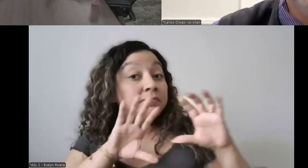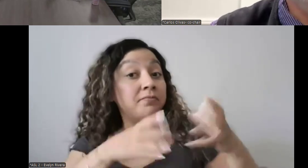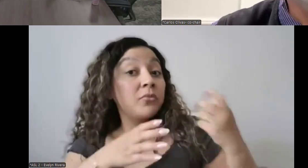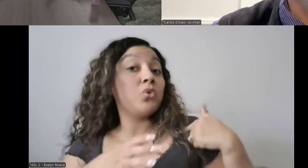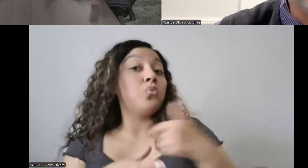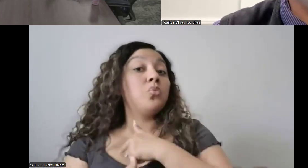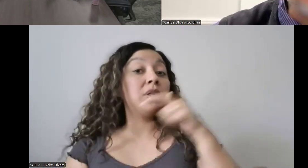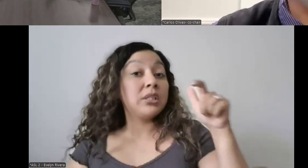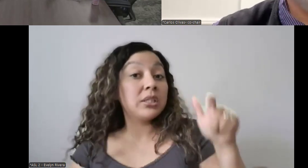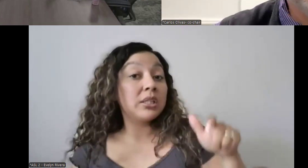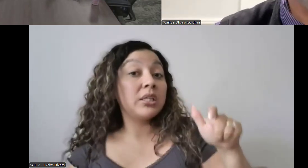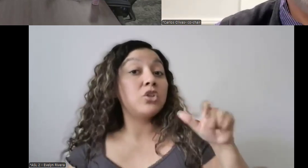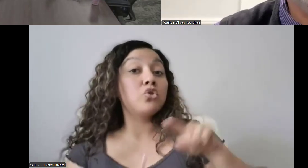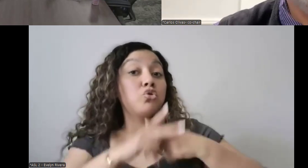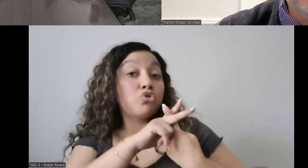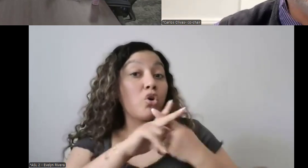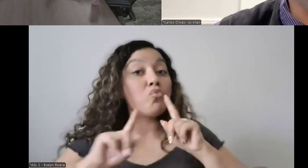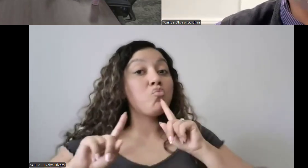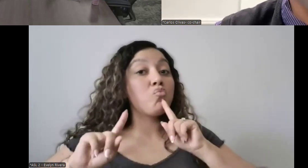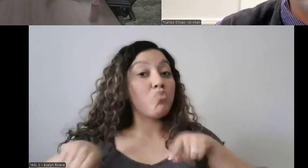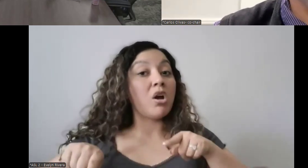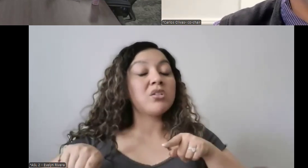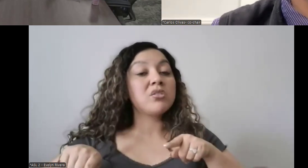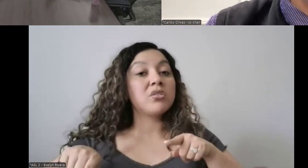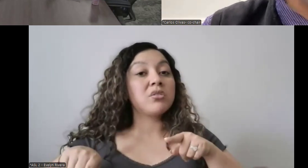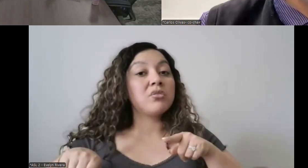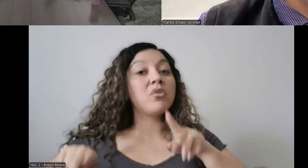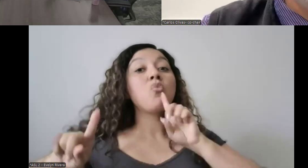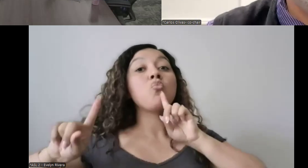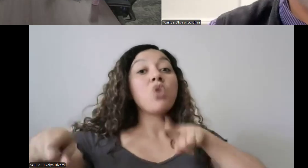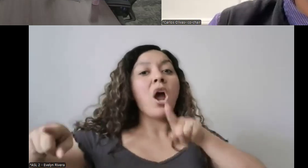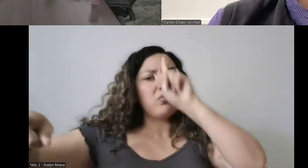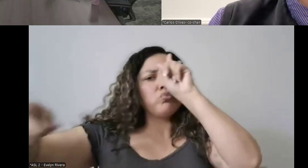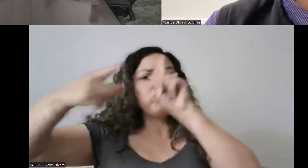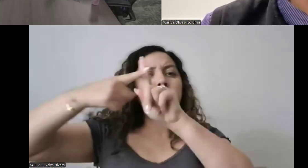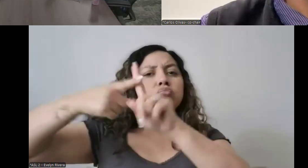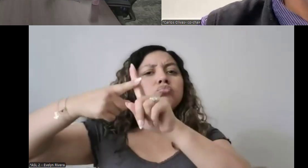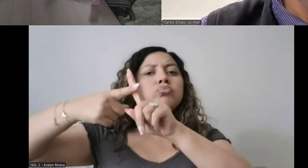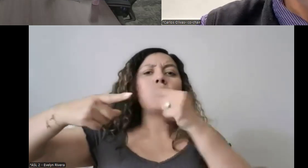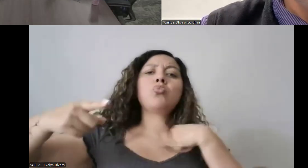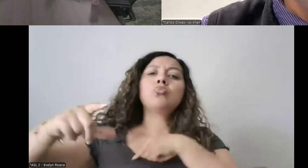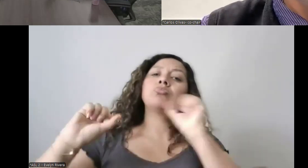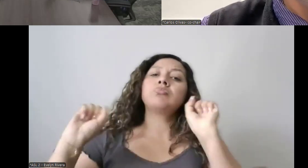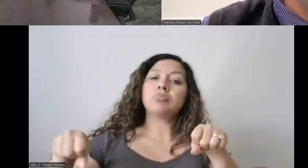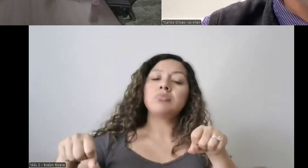to start reacting and reacting in a positive way so we can